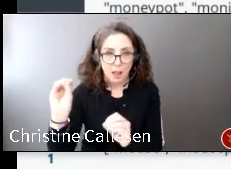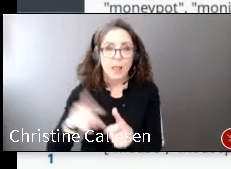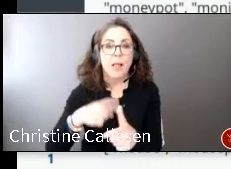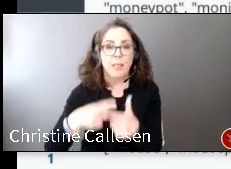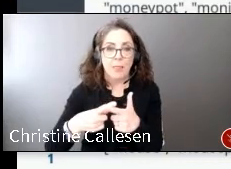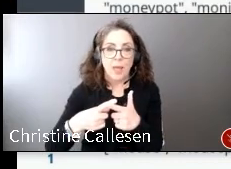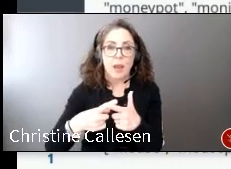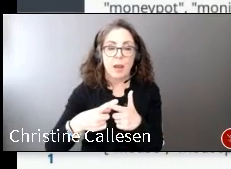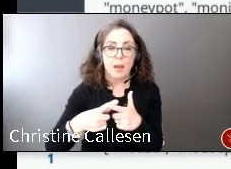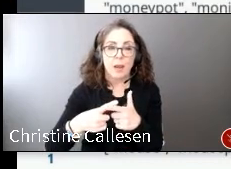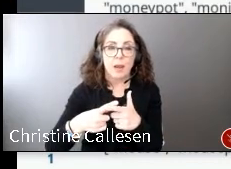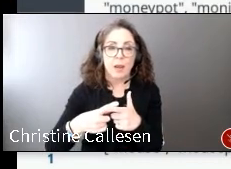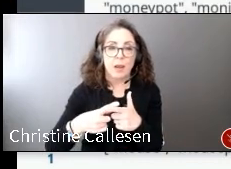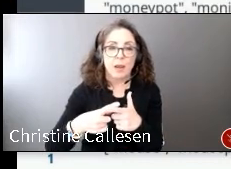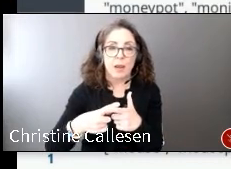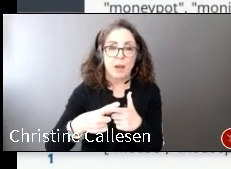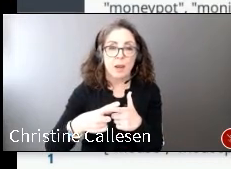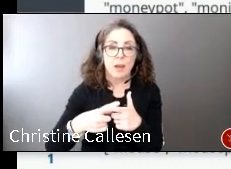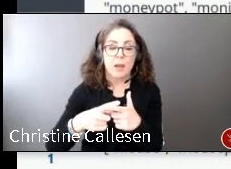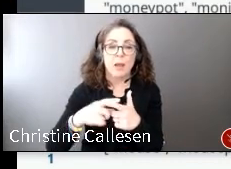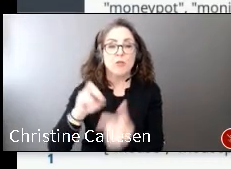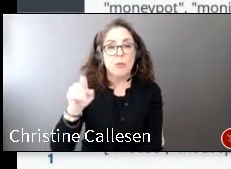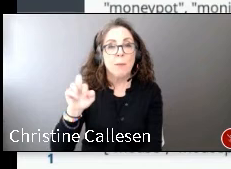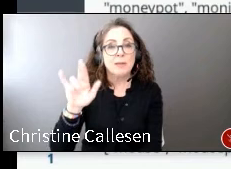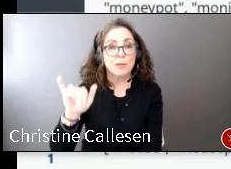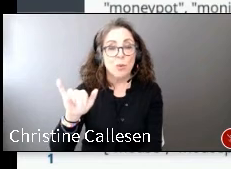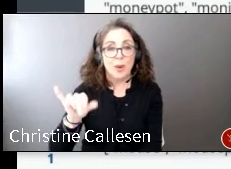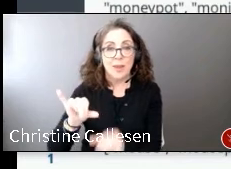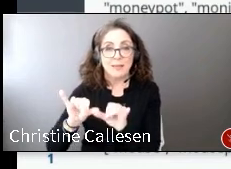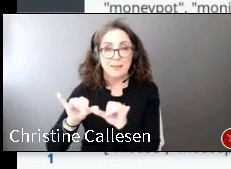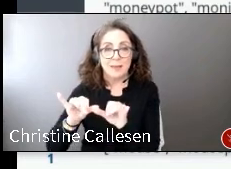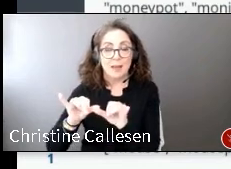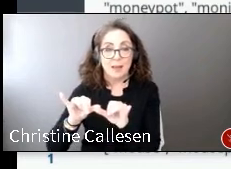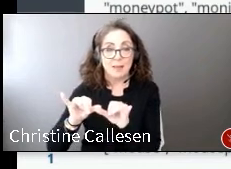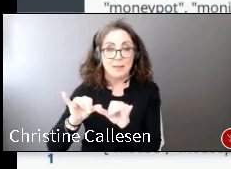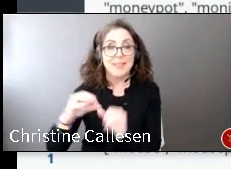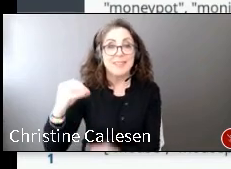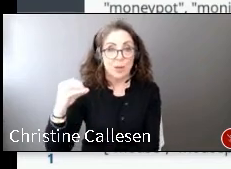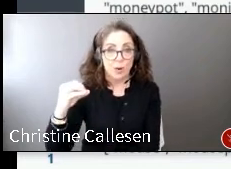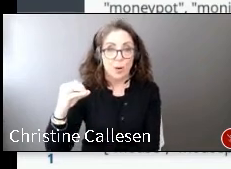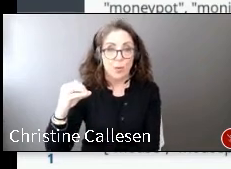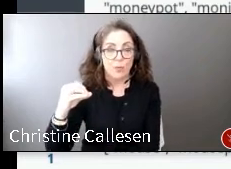length size is 0,